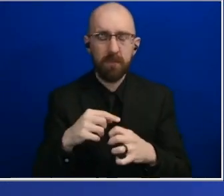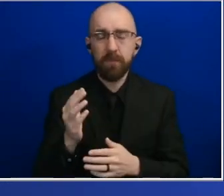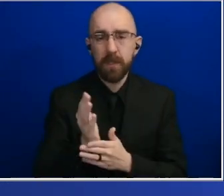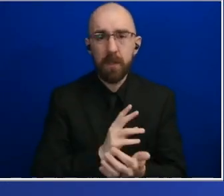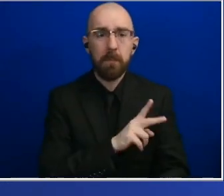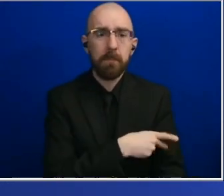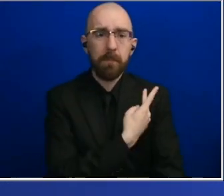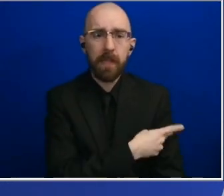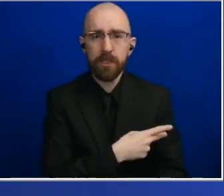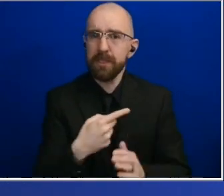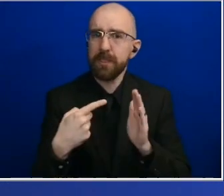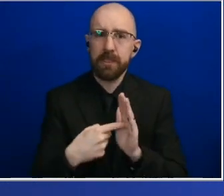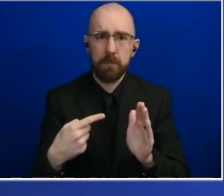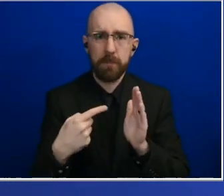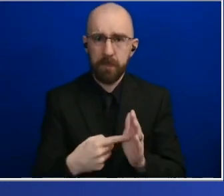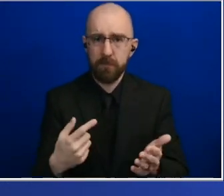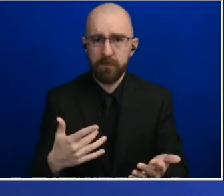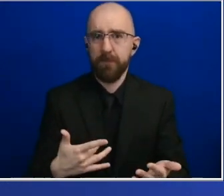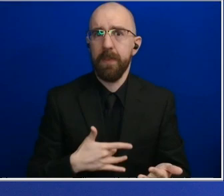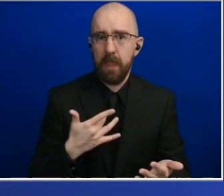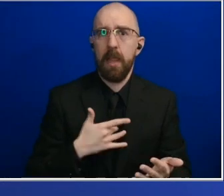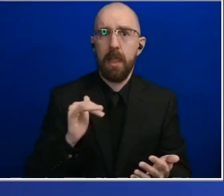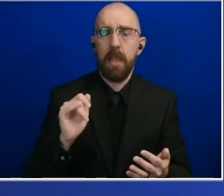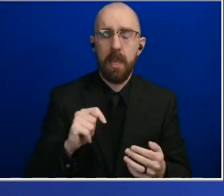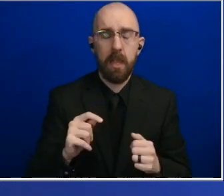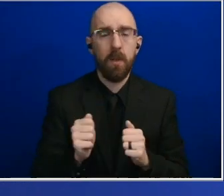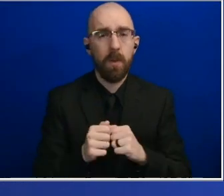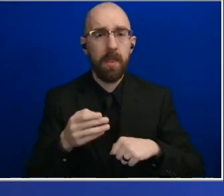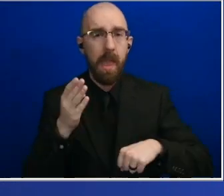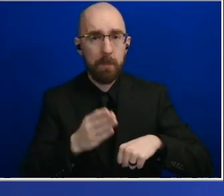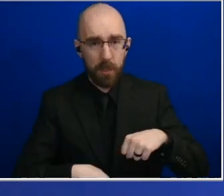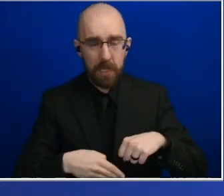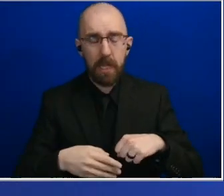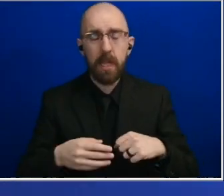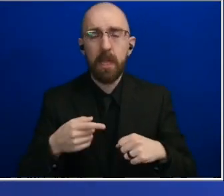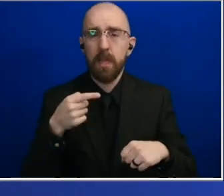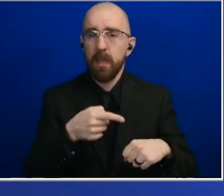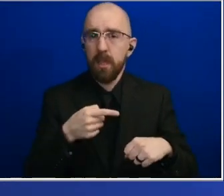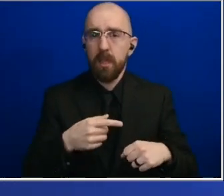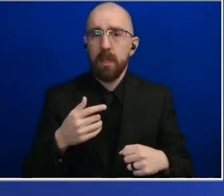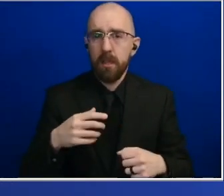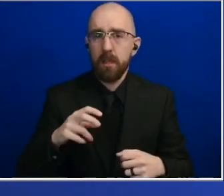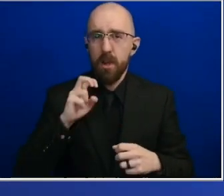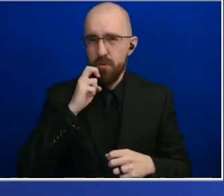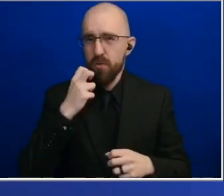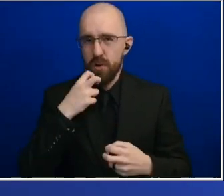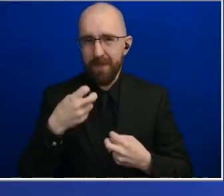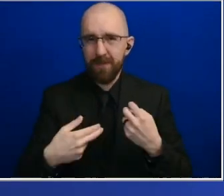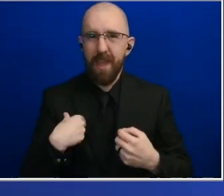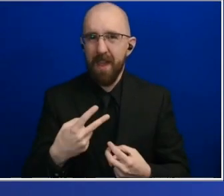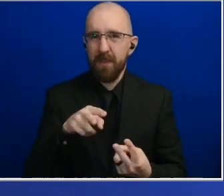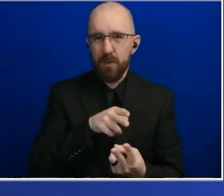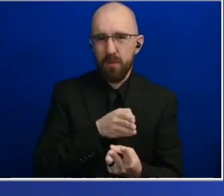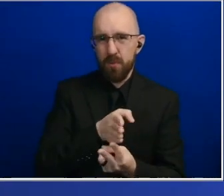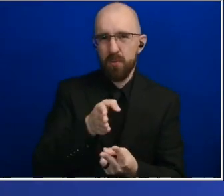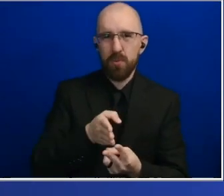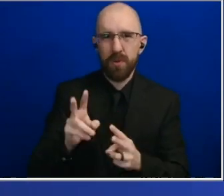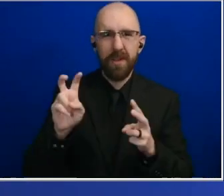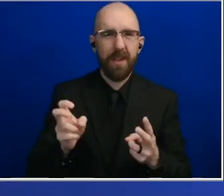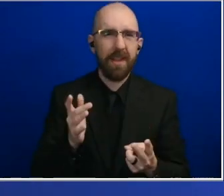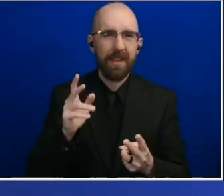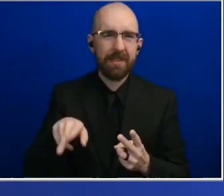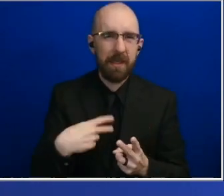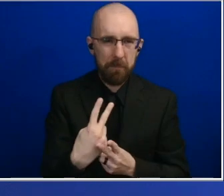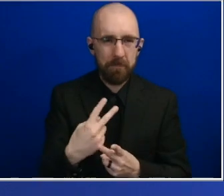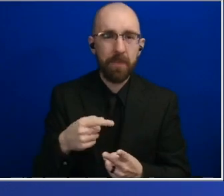symptomatic. People with amputee issues related to the nerves have kind of two flavors. One is pain directly at the